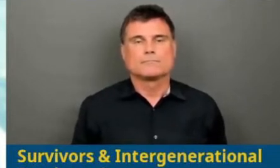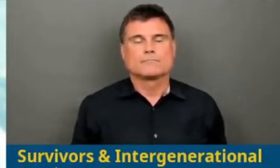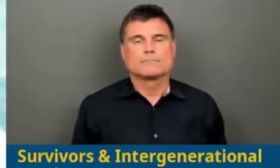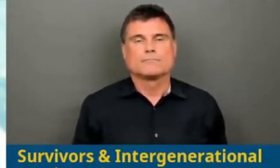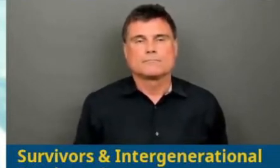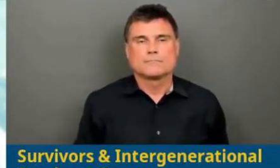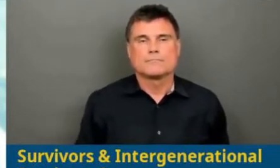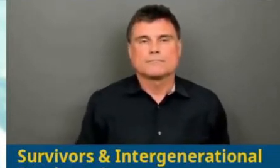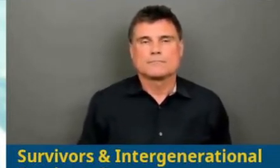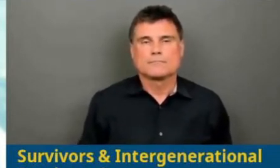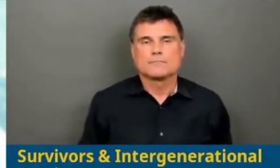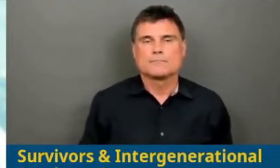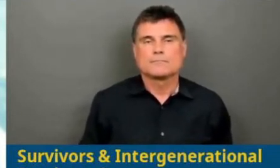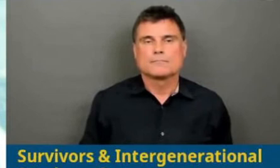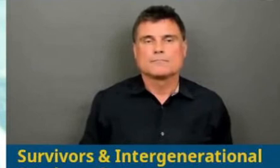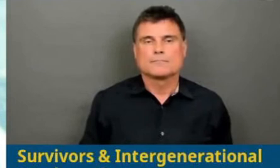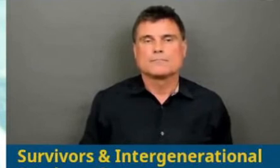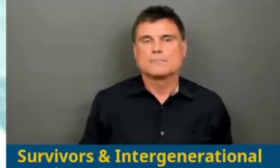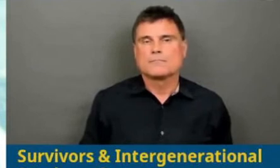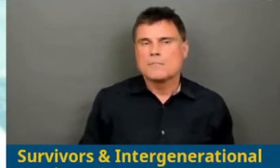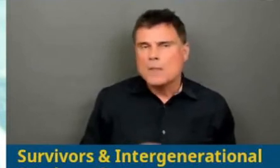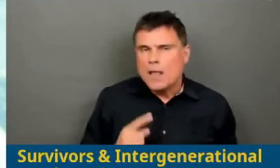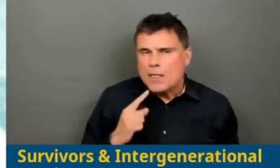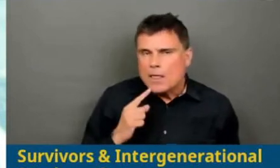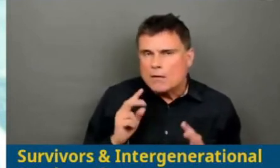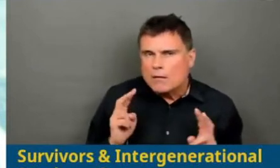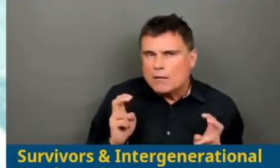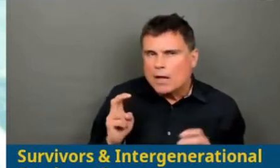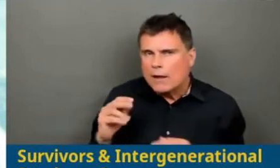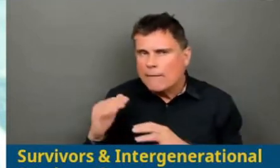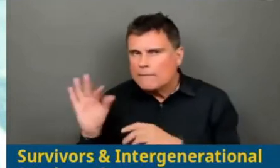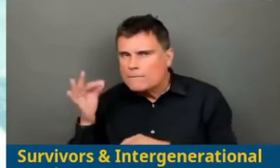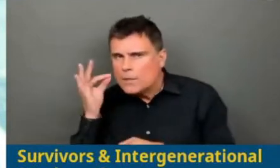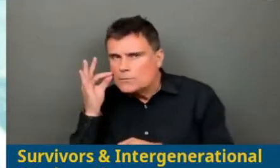équipe pour s'adresser à ce problème, à ce défi énorme.